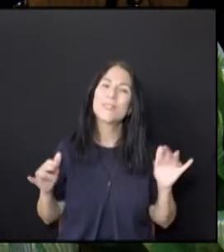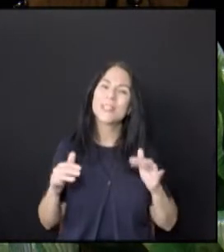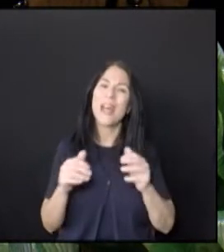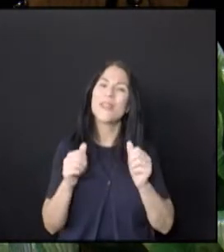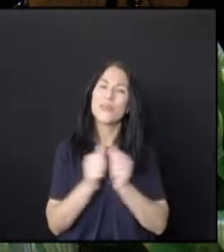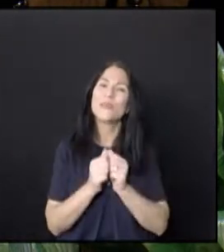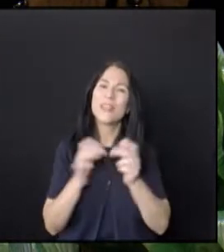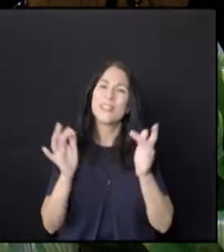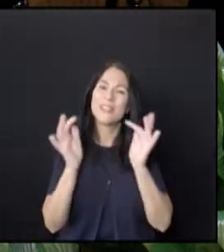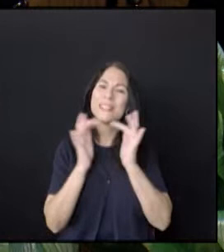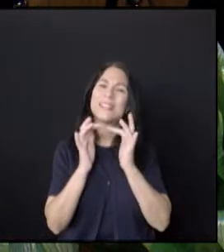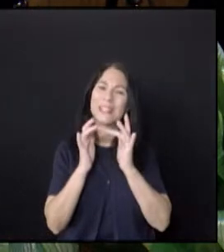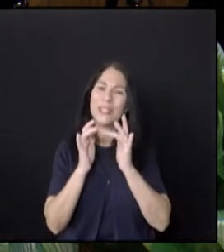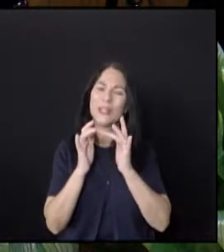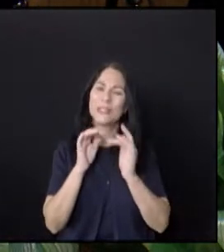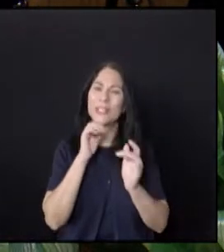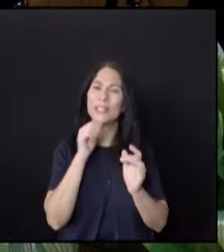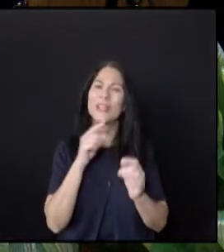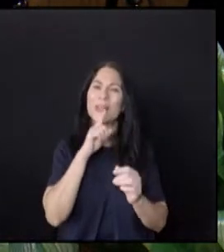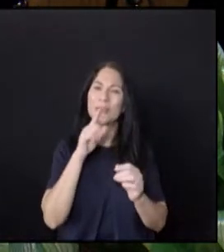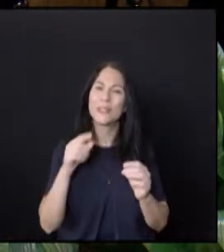unable to gather in body.